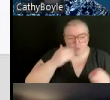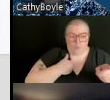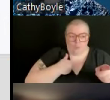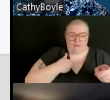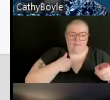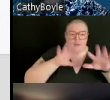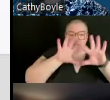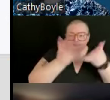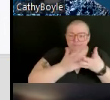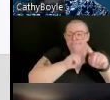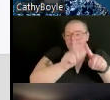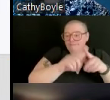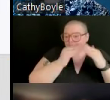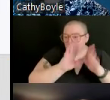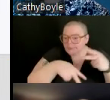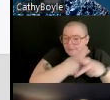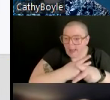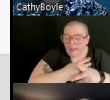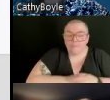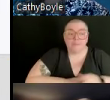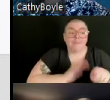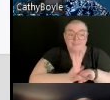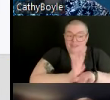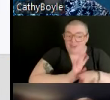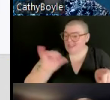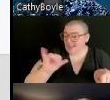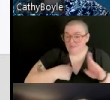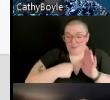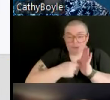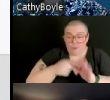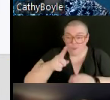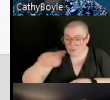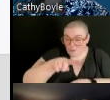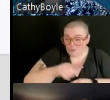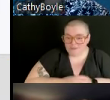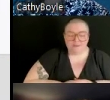of housing types. There's the video.